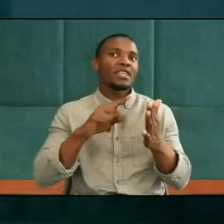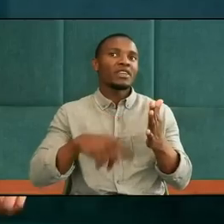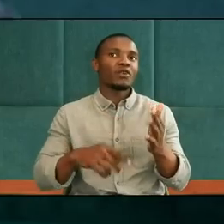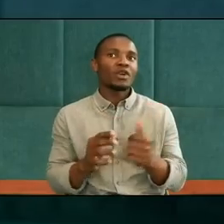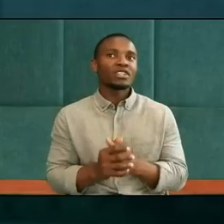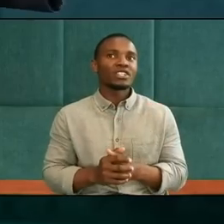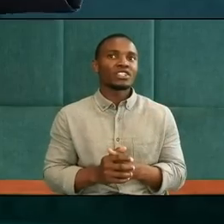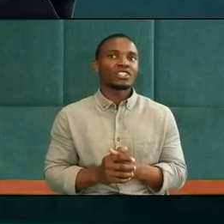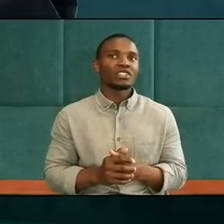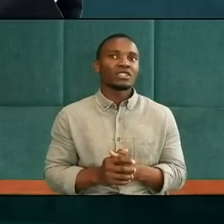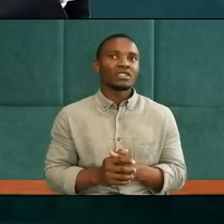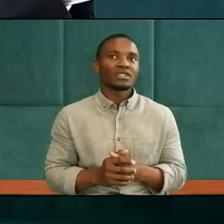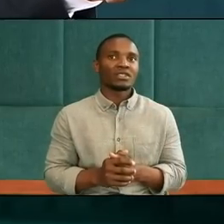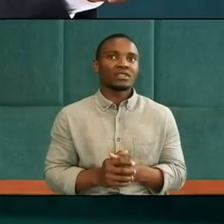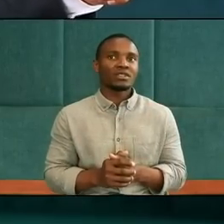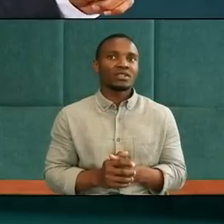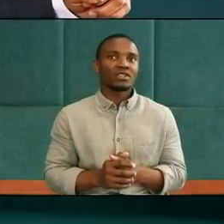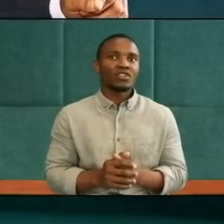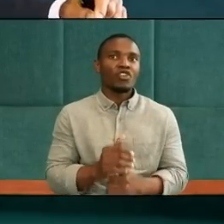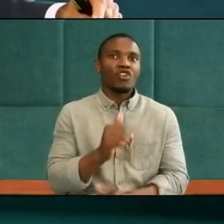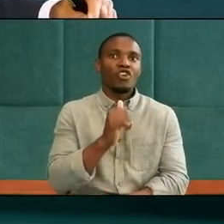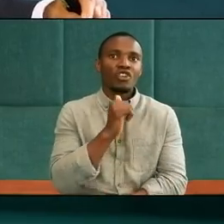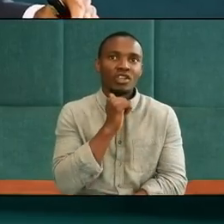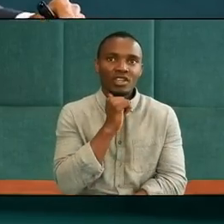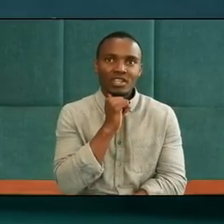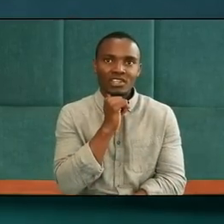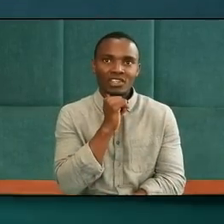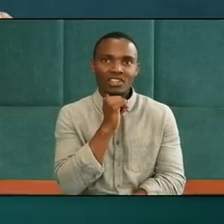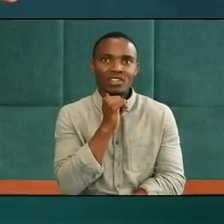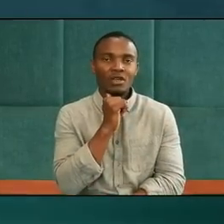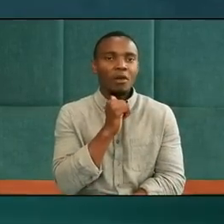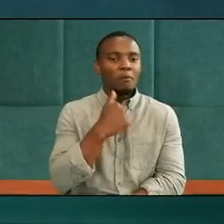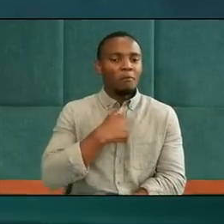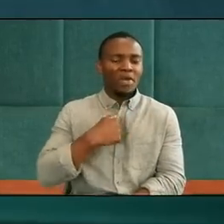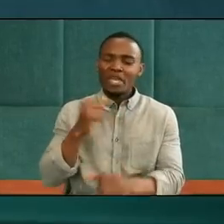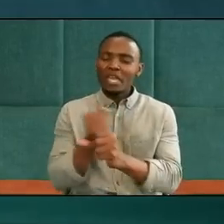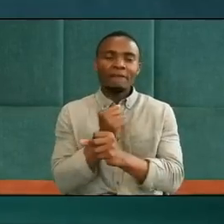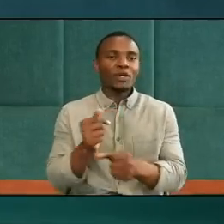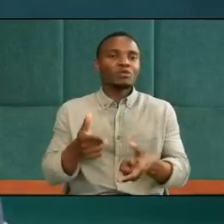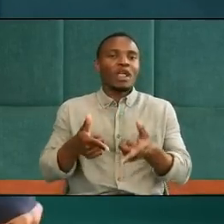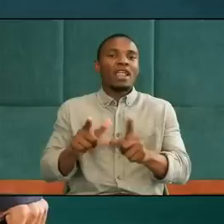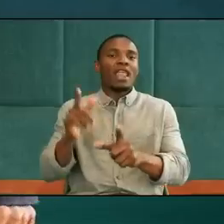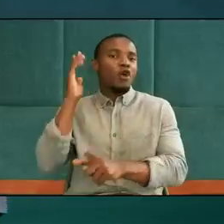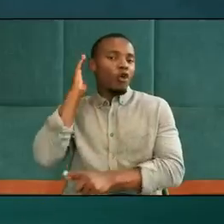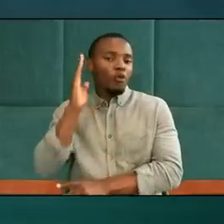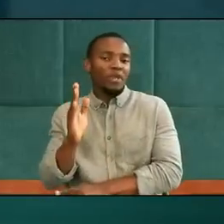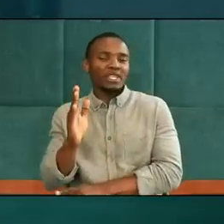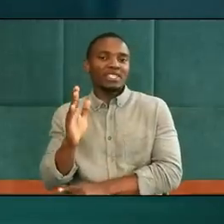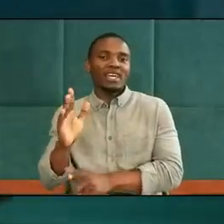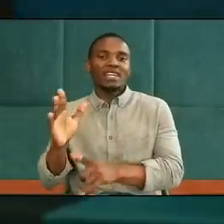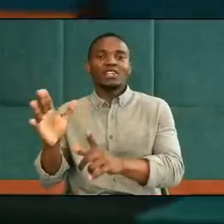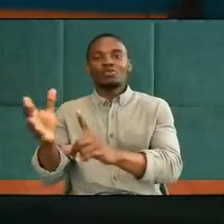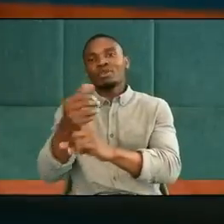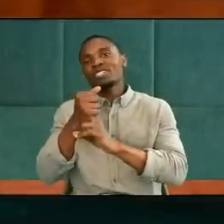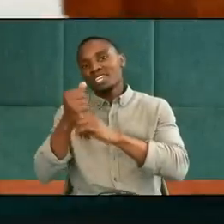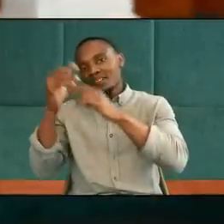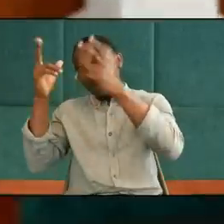little Jamaican language. Not under my dead body am I going to let Peter go in your hands.